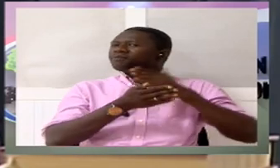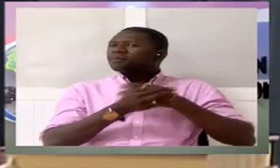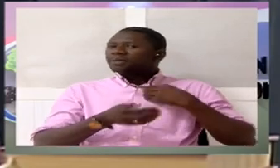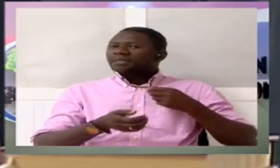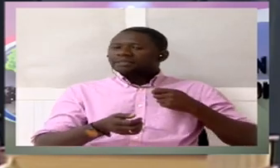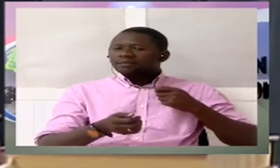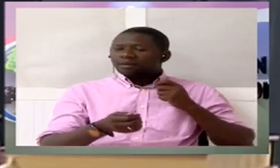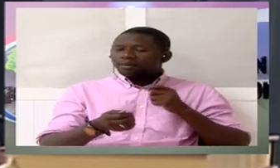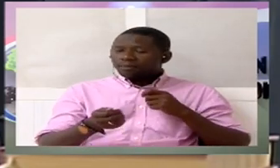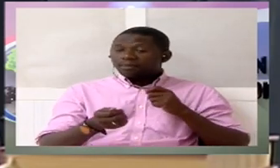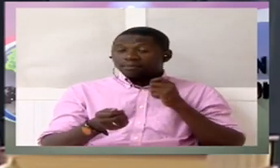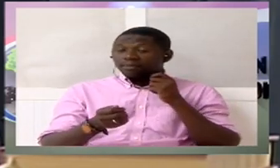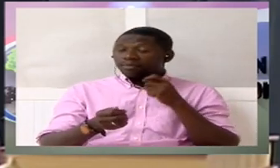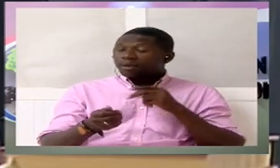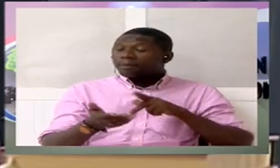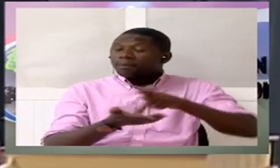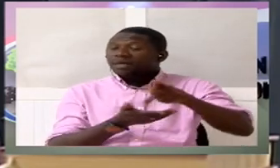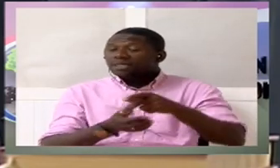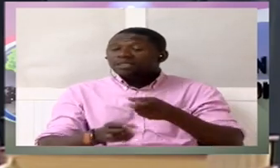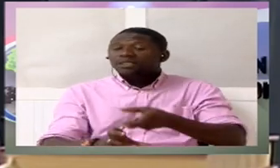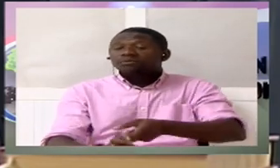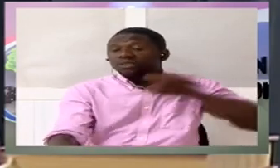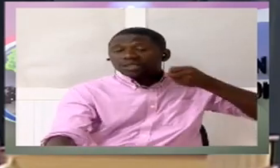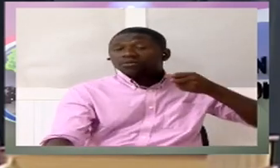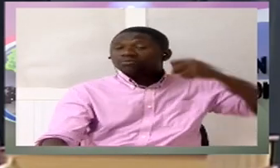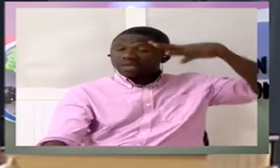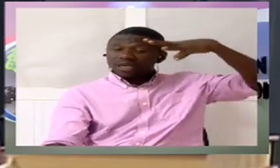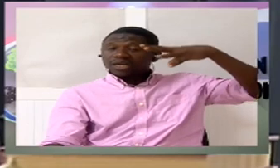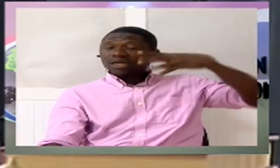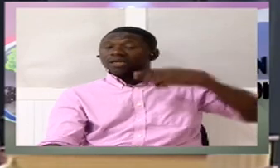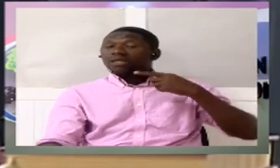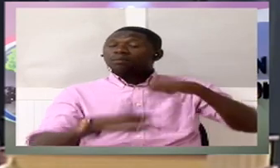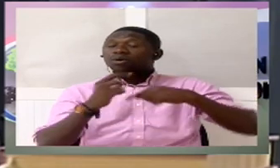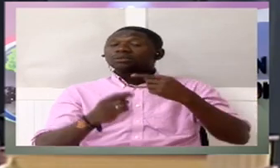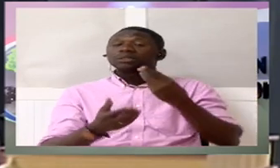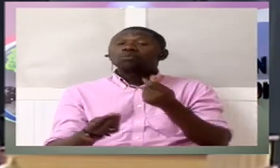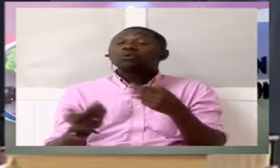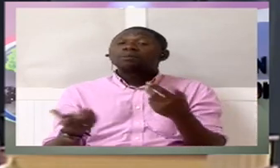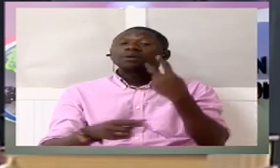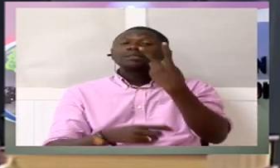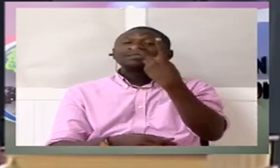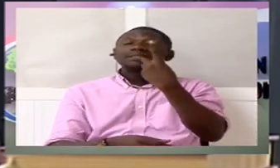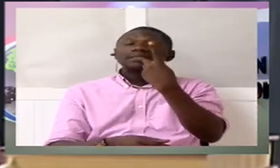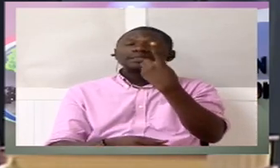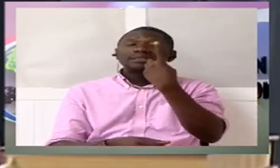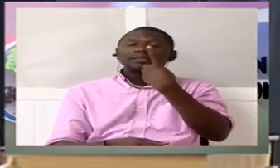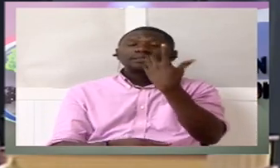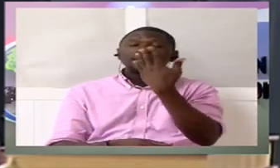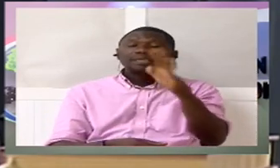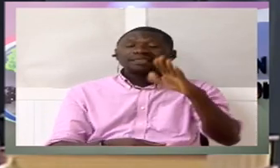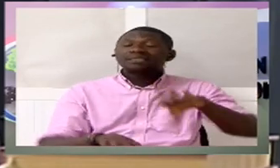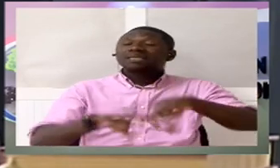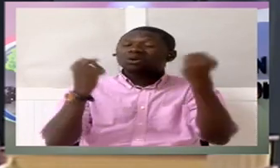walem generator ni na cost. The 10,000 was the cost for the generator. Amanda wala. And that was not it. That Baba Aduma. Baba's